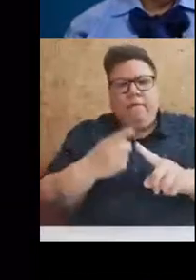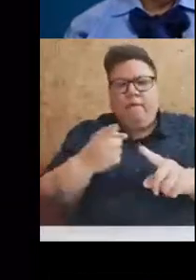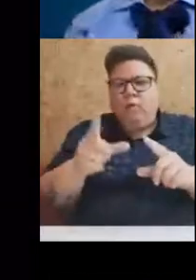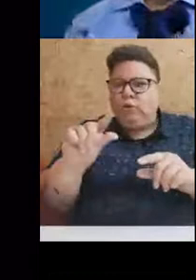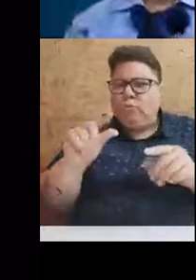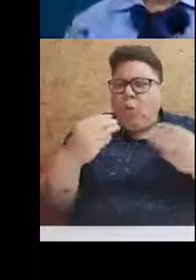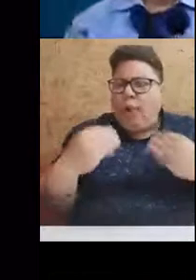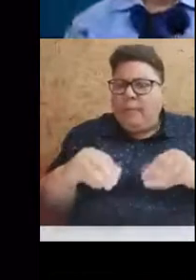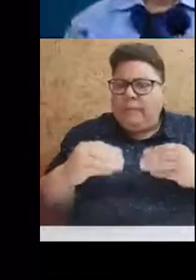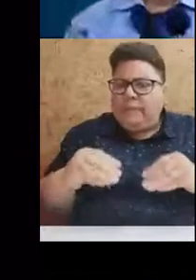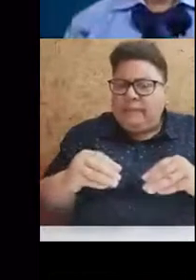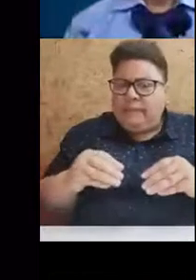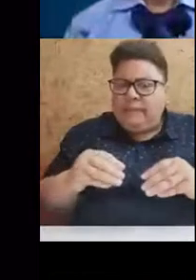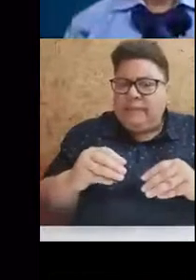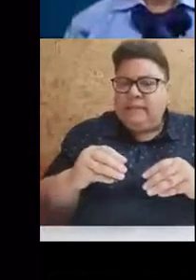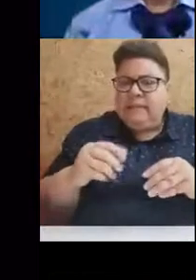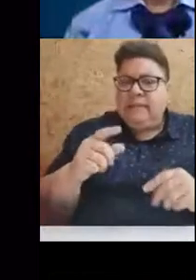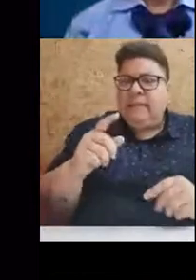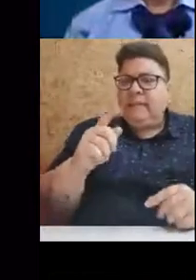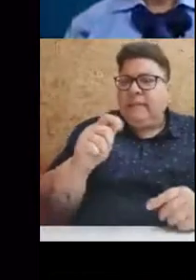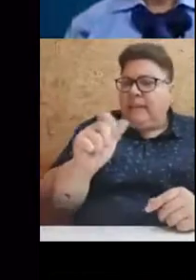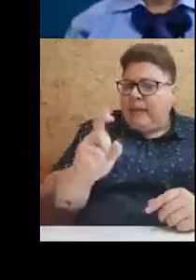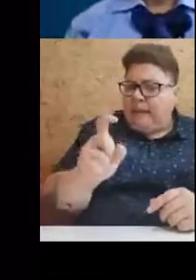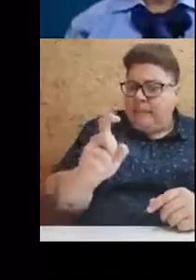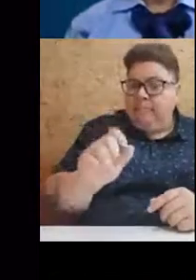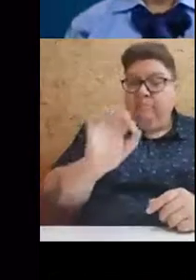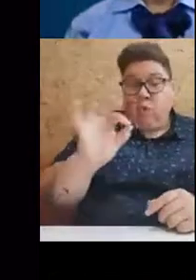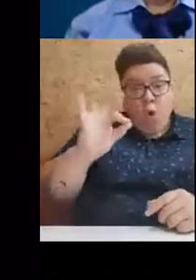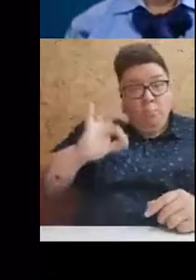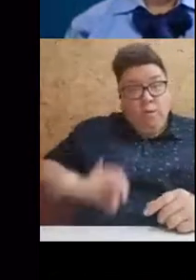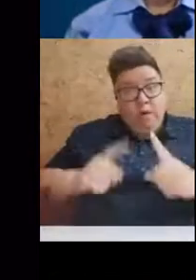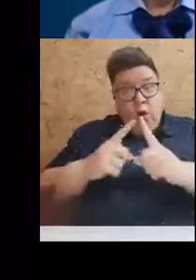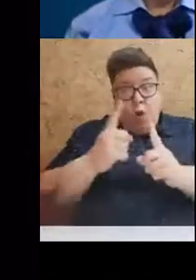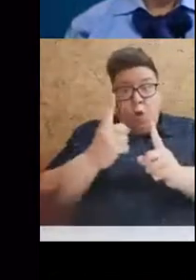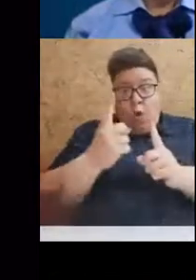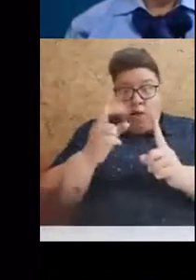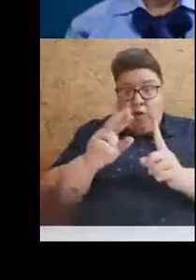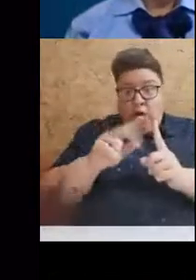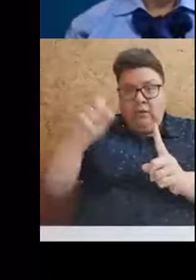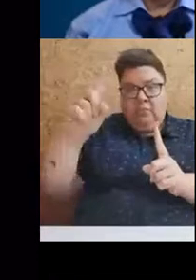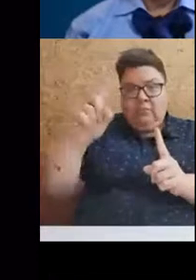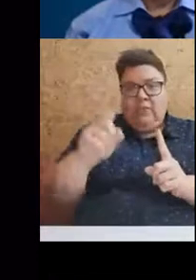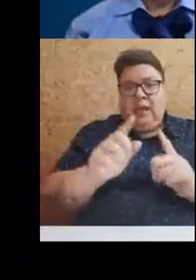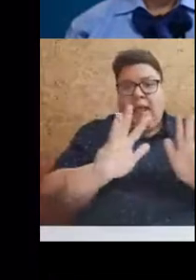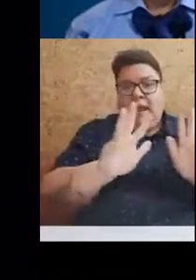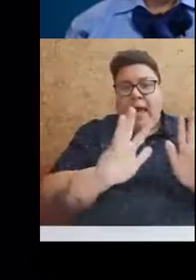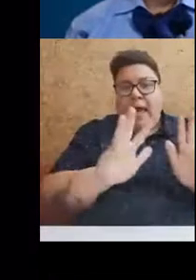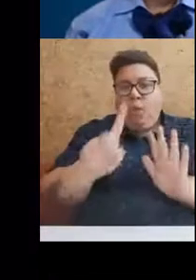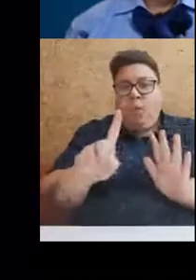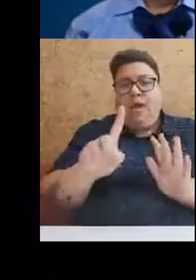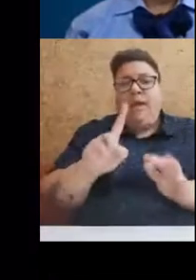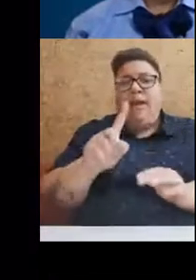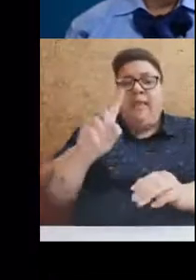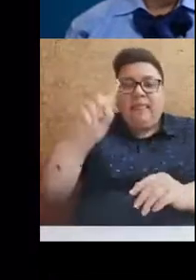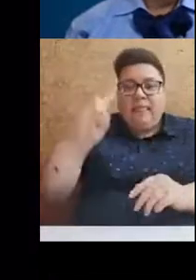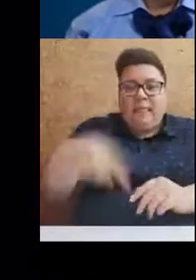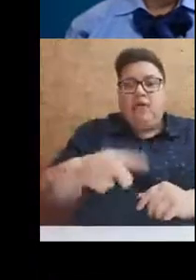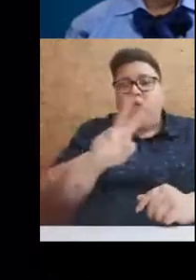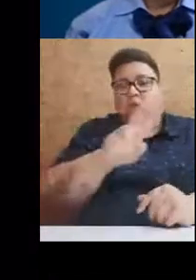tax, and your profit was up from 1 rand up until 91,250 rand, you will